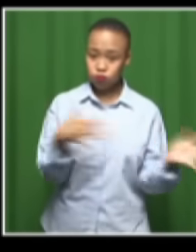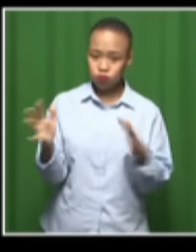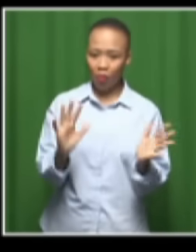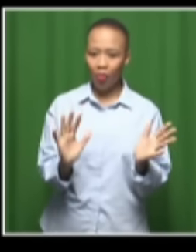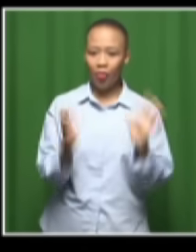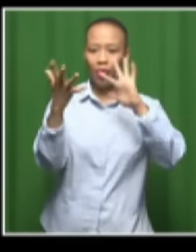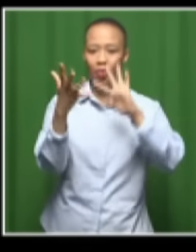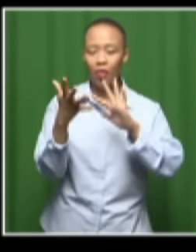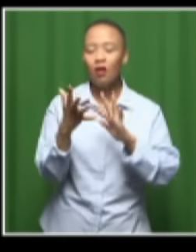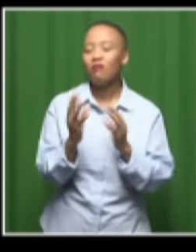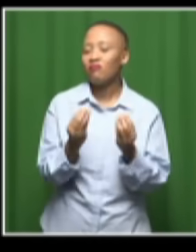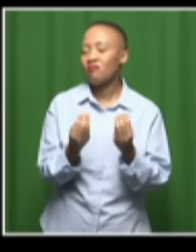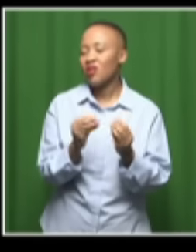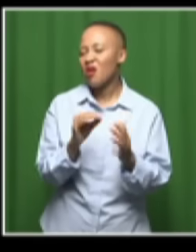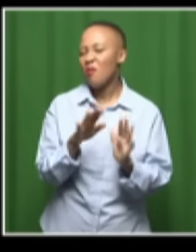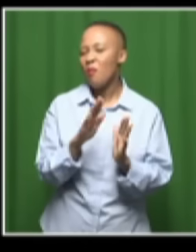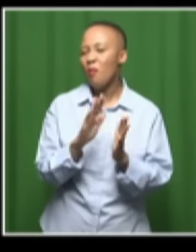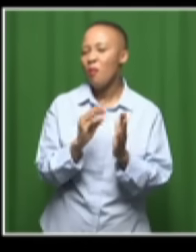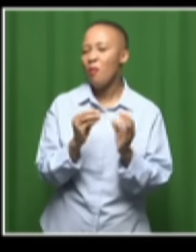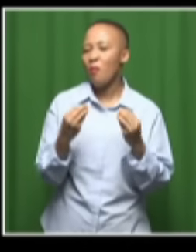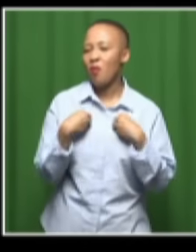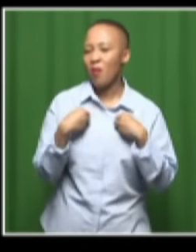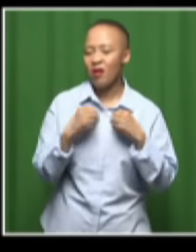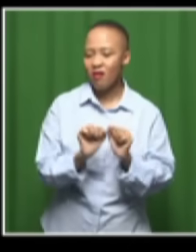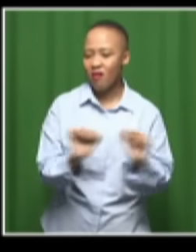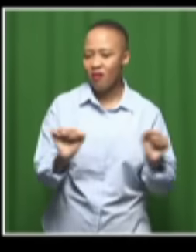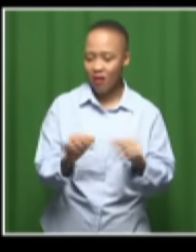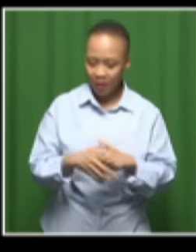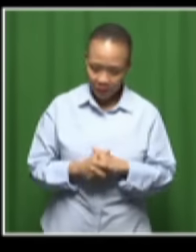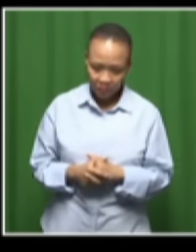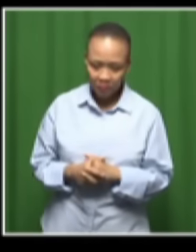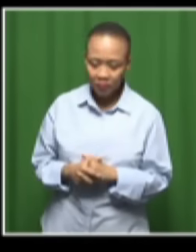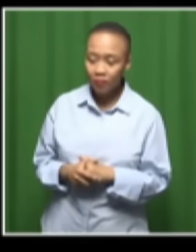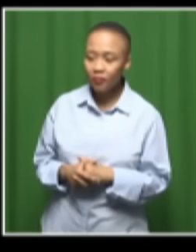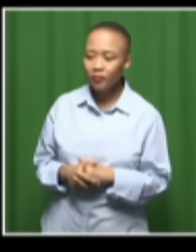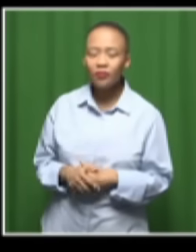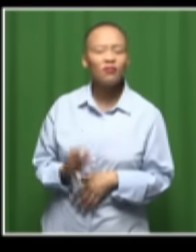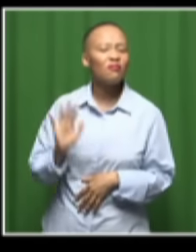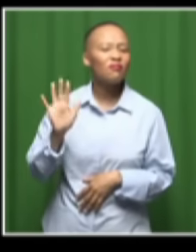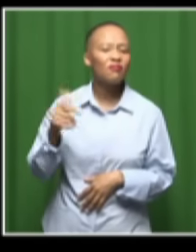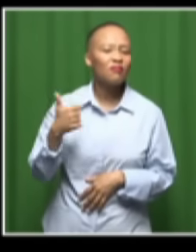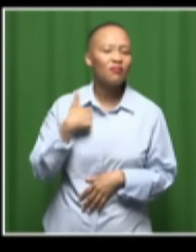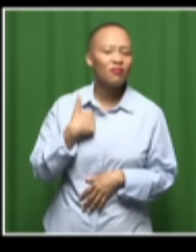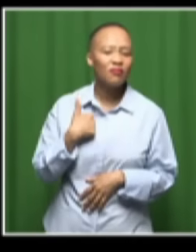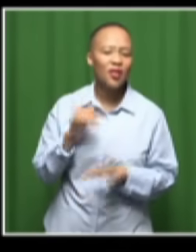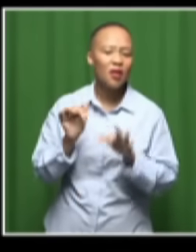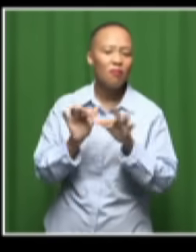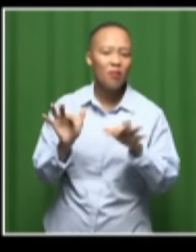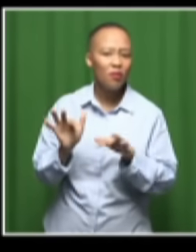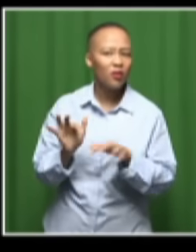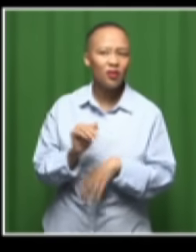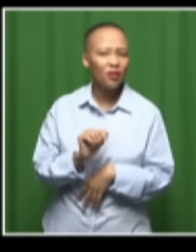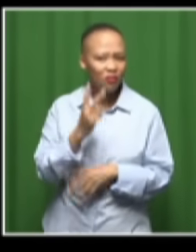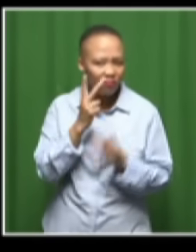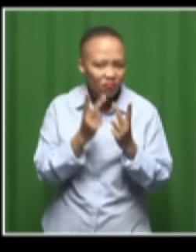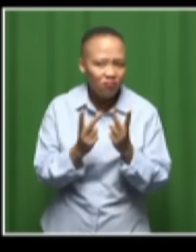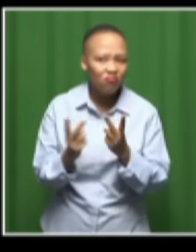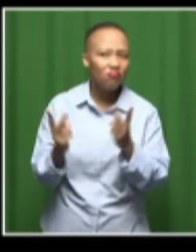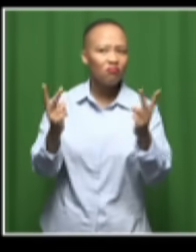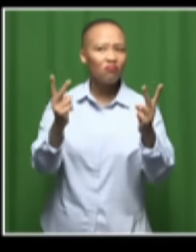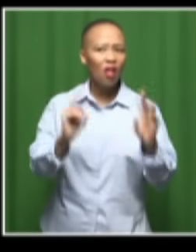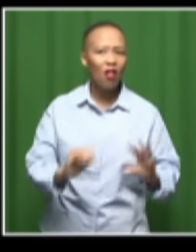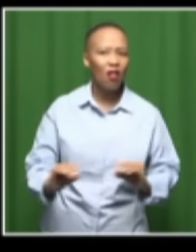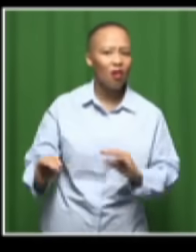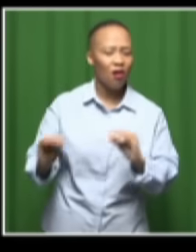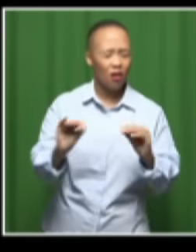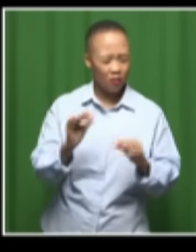bit of it in Joburg. All of a sudden, I did not. Didn't you? So for me, when I saw people talking and they were just saying what's going on outside, yes,